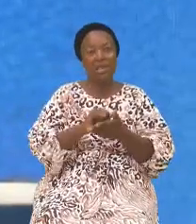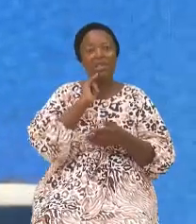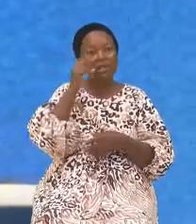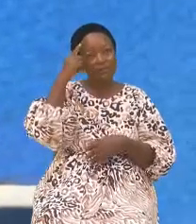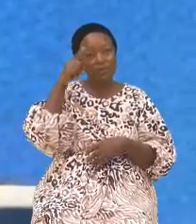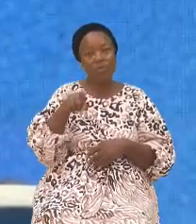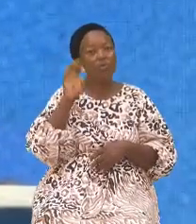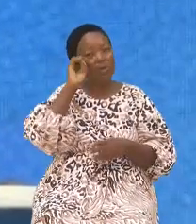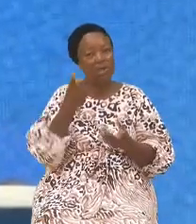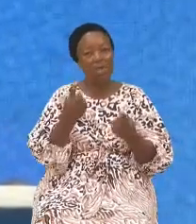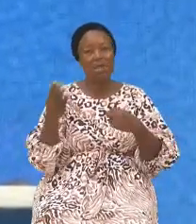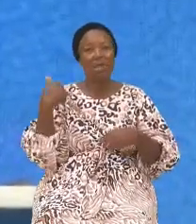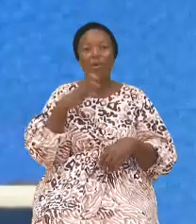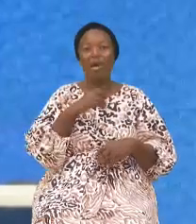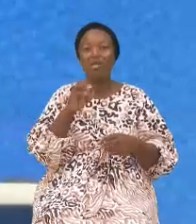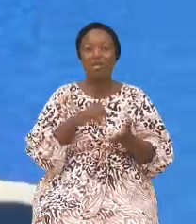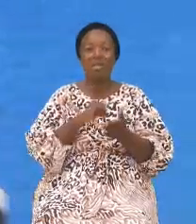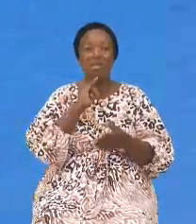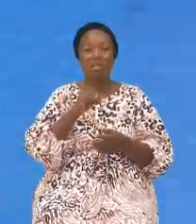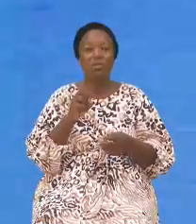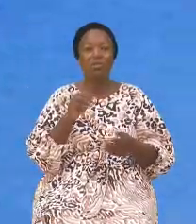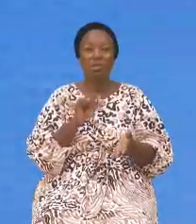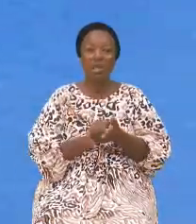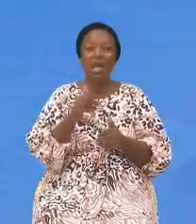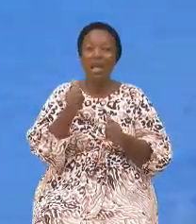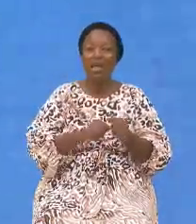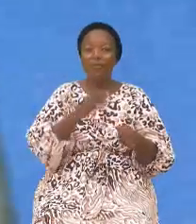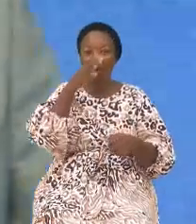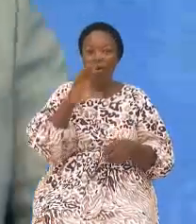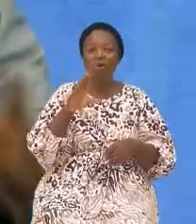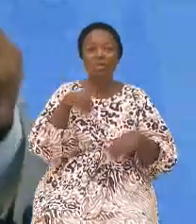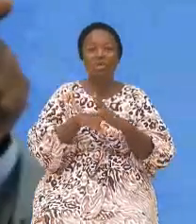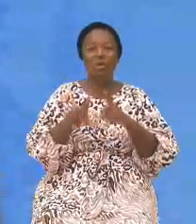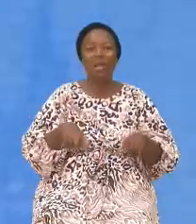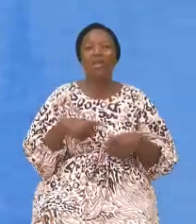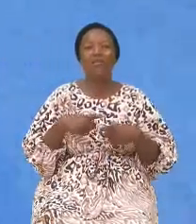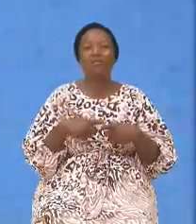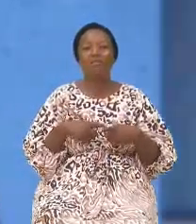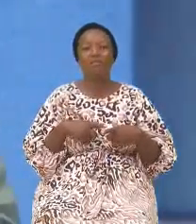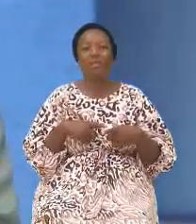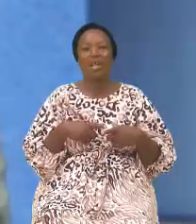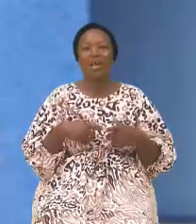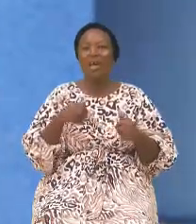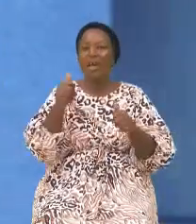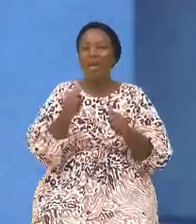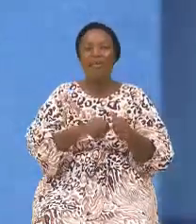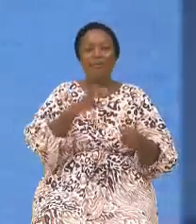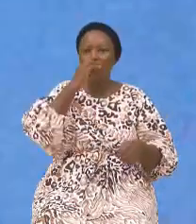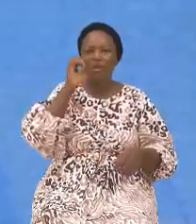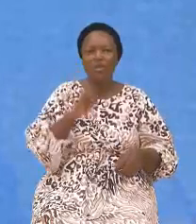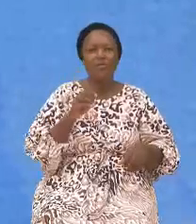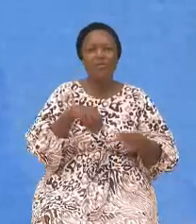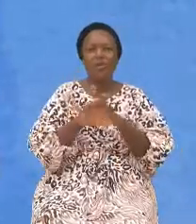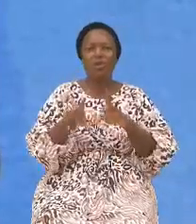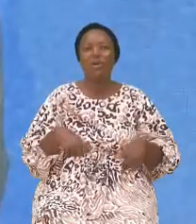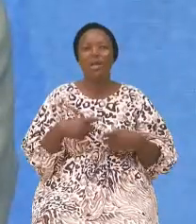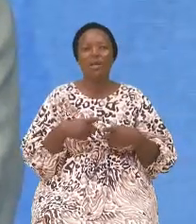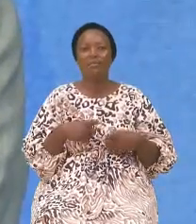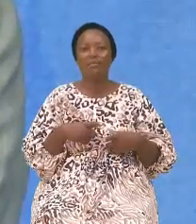what Christ has provided, that is for you he came. And it is so that every curse in your